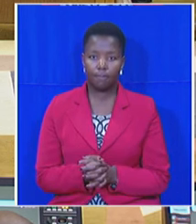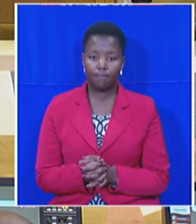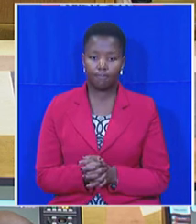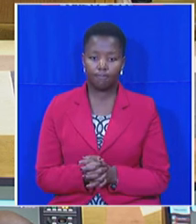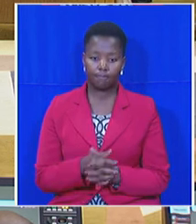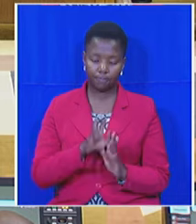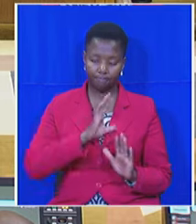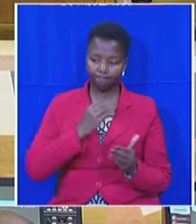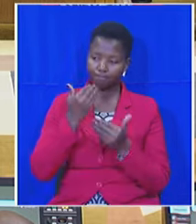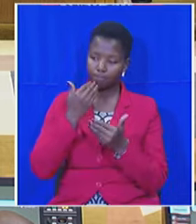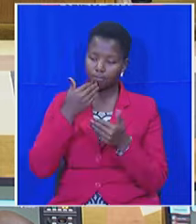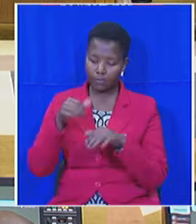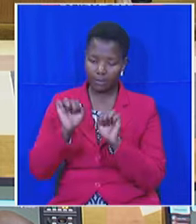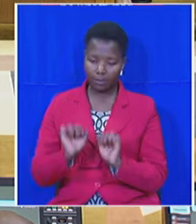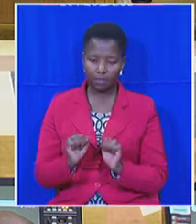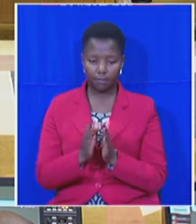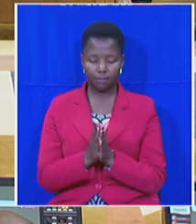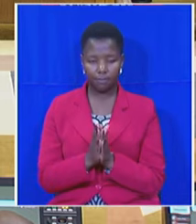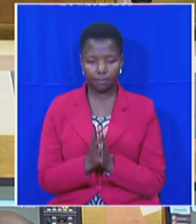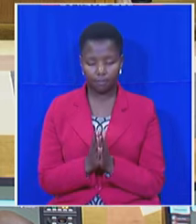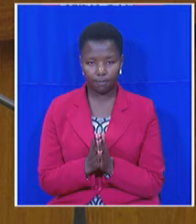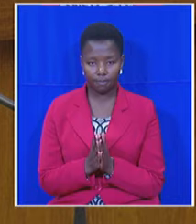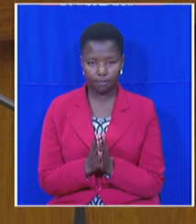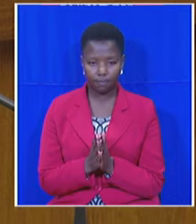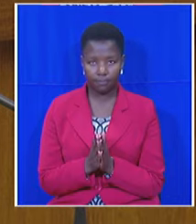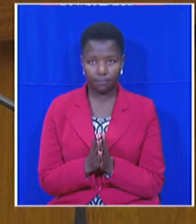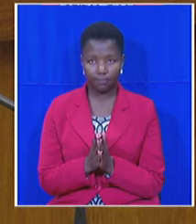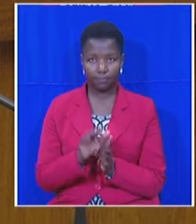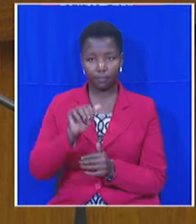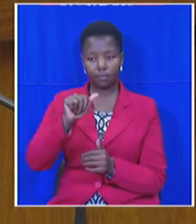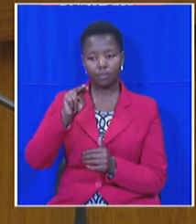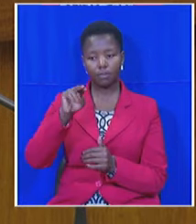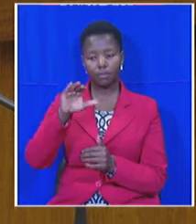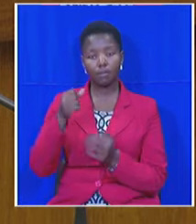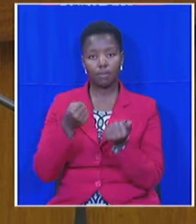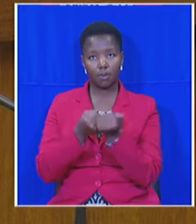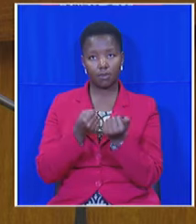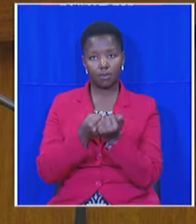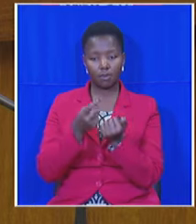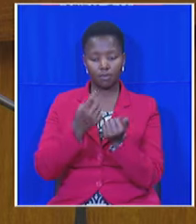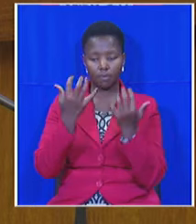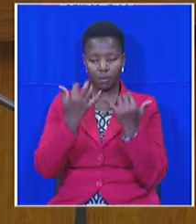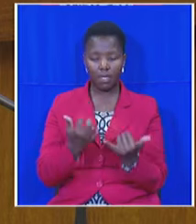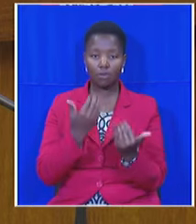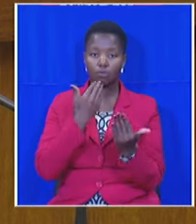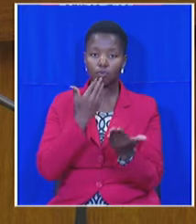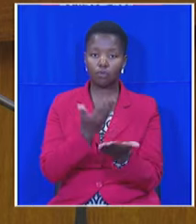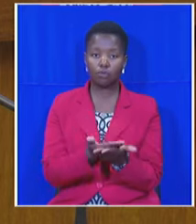Thank you, Chairperson. The ANC supports this budget vote.